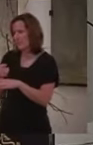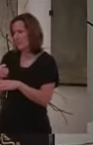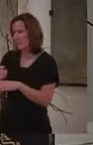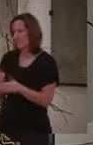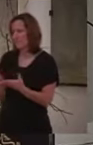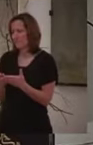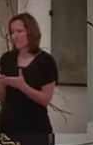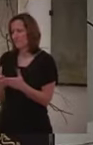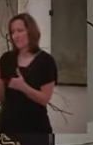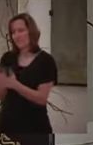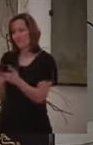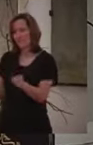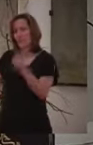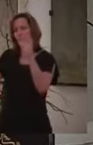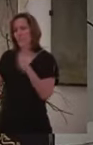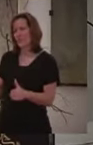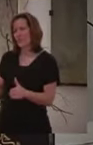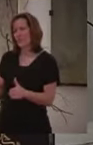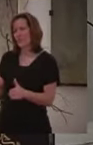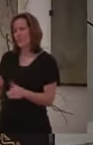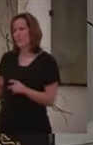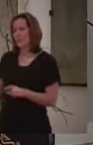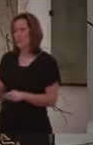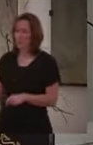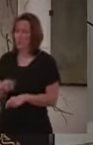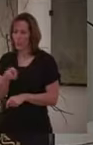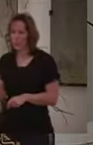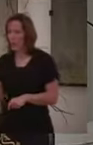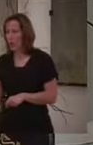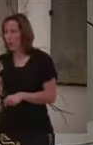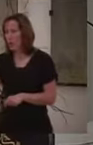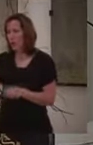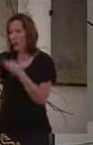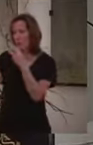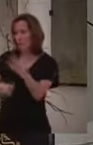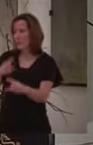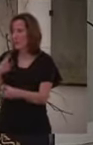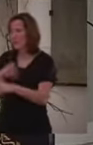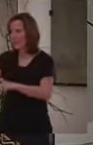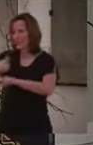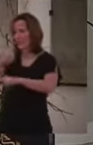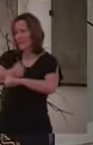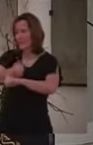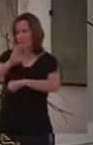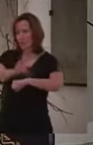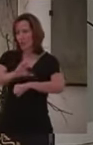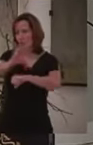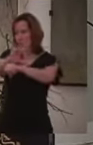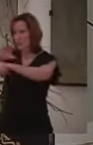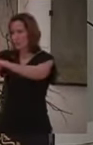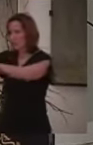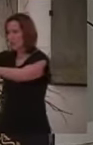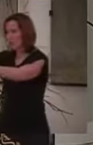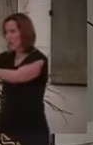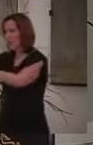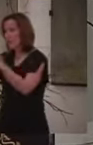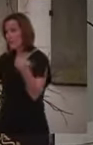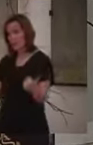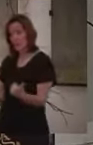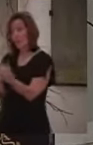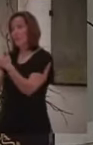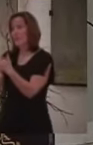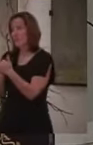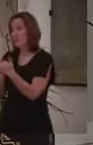capital A achiever. He had gone all over the known world, establishing churches, challenging the